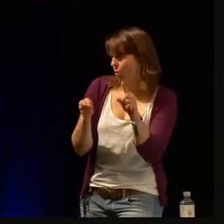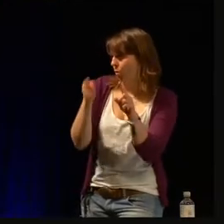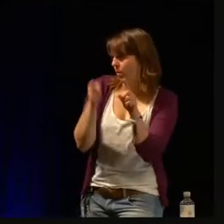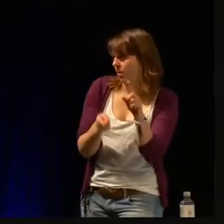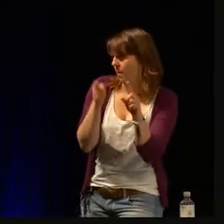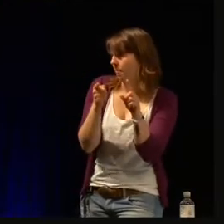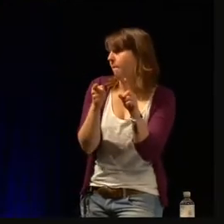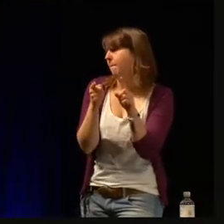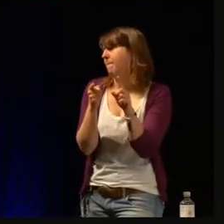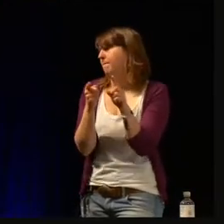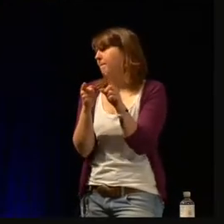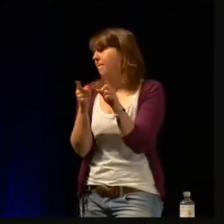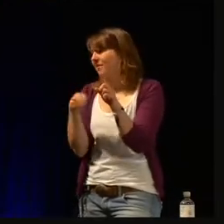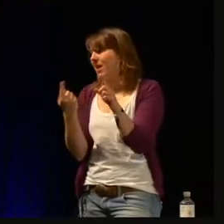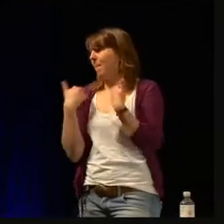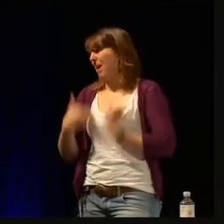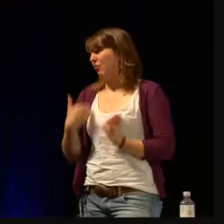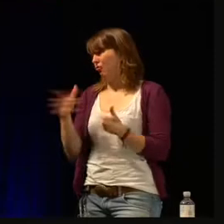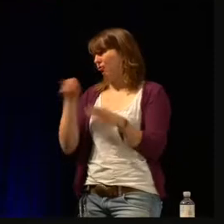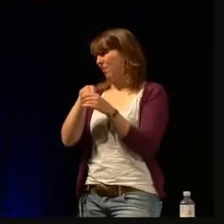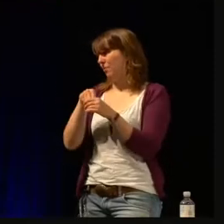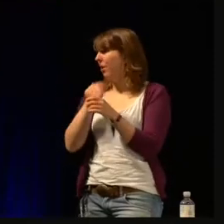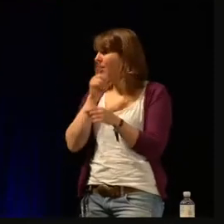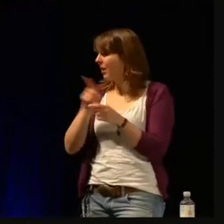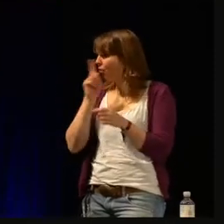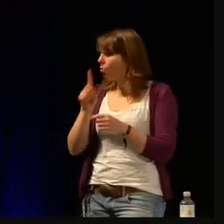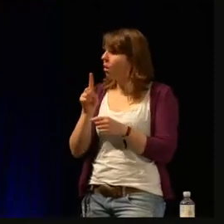want to have all these categories, that's also